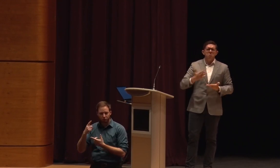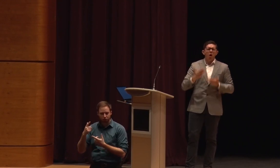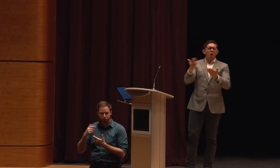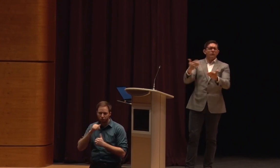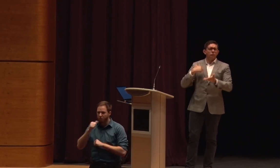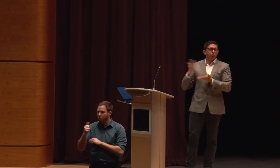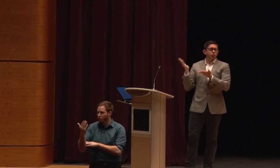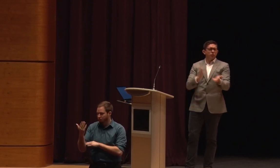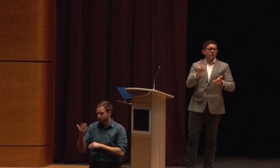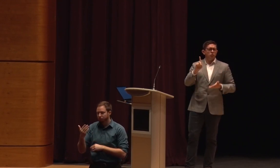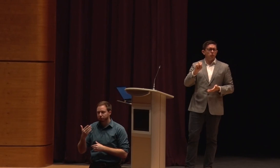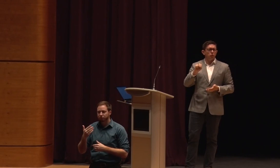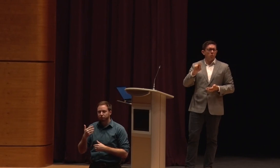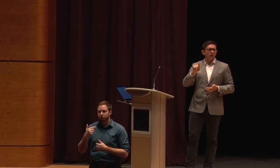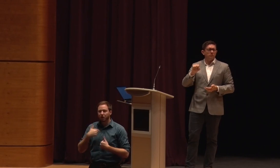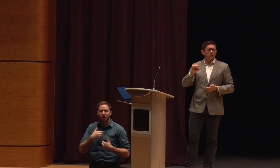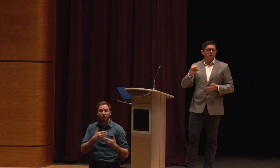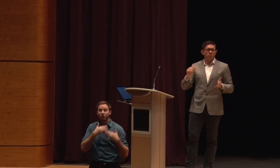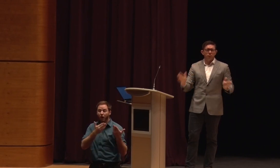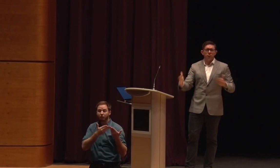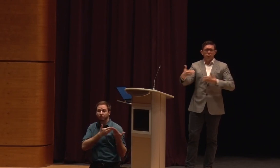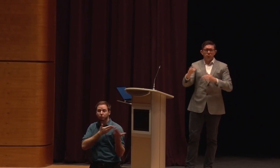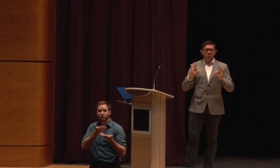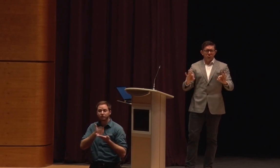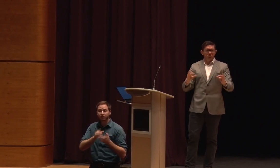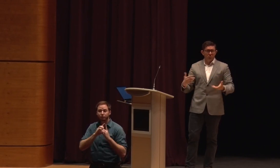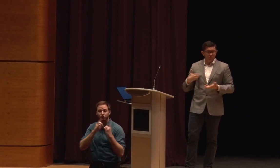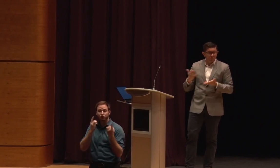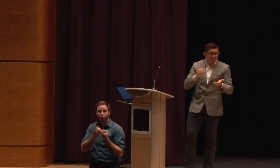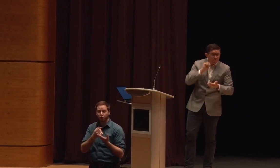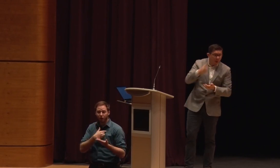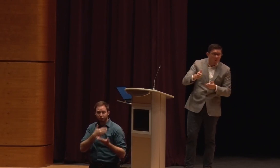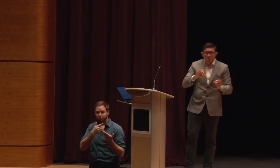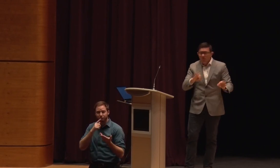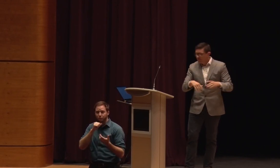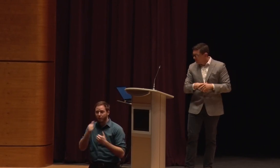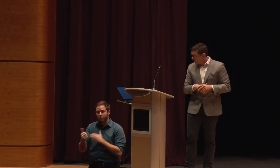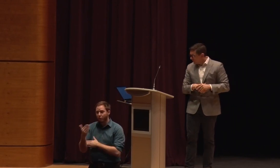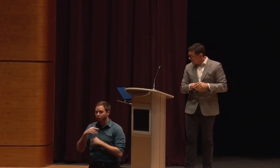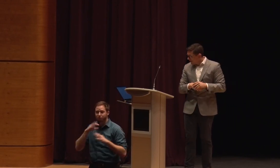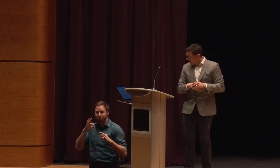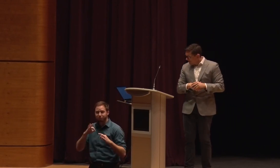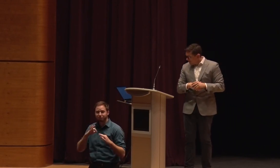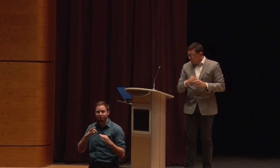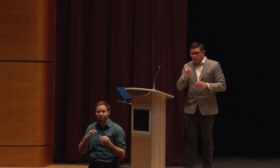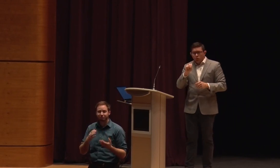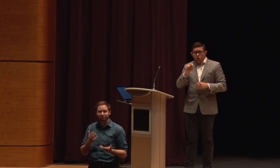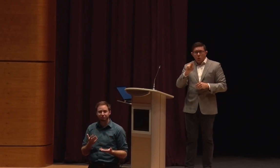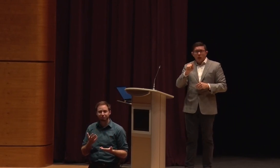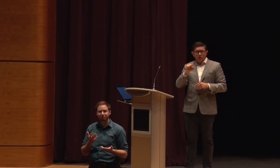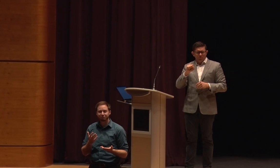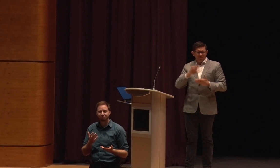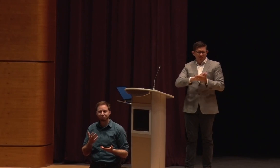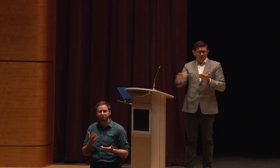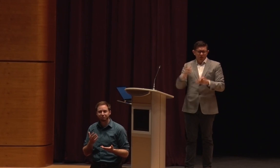be happening. And I offered to bring some donuts to the early morning session.